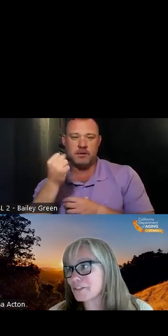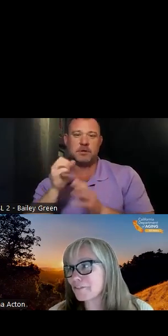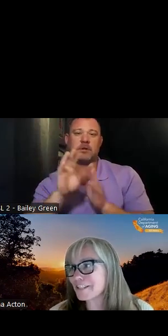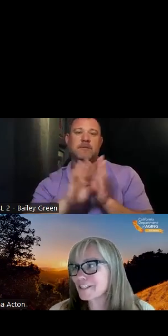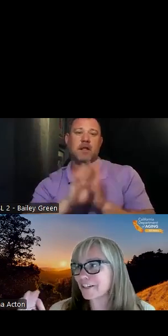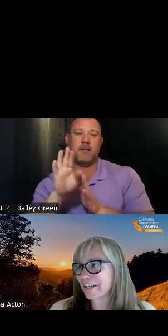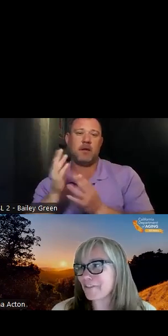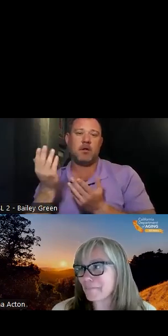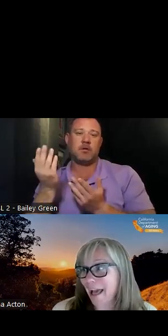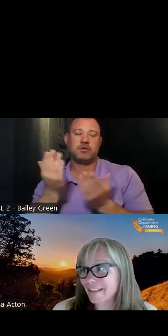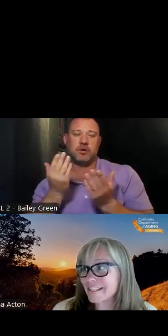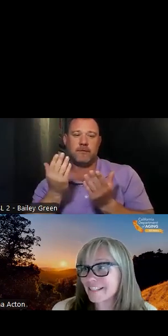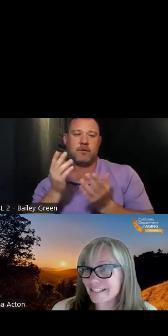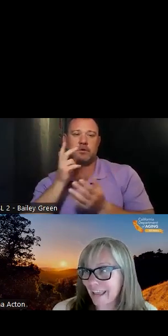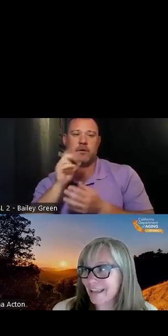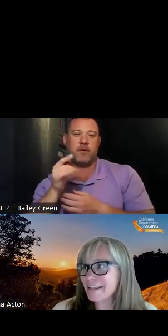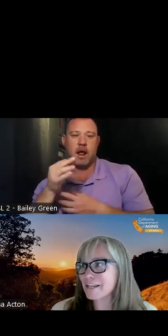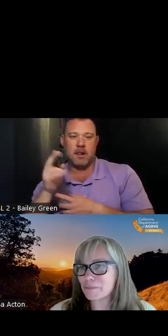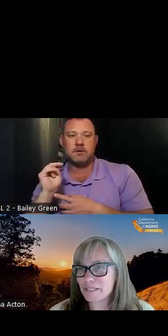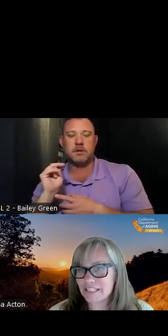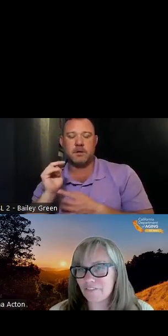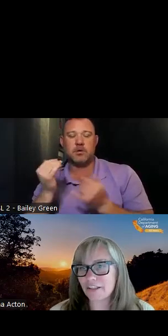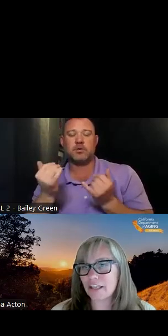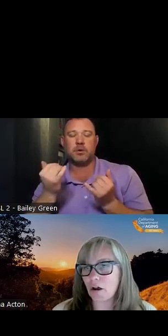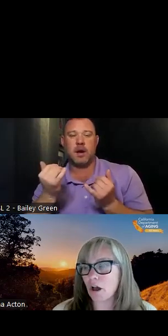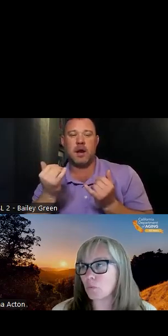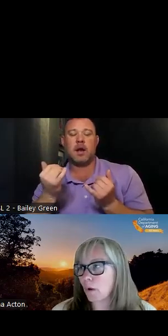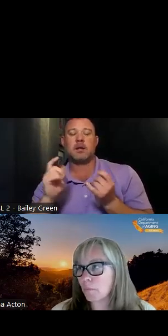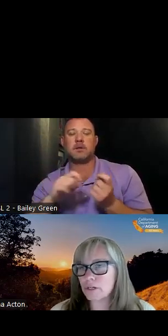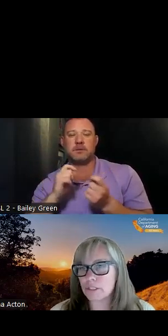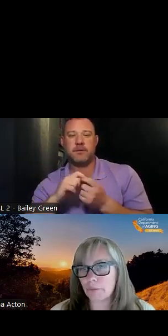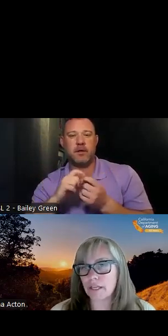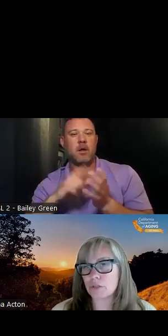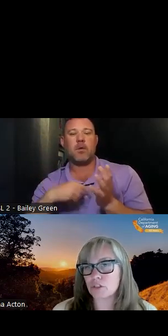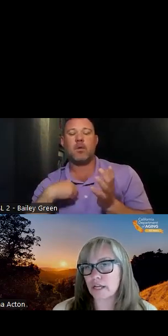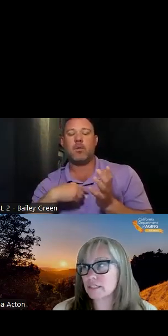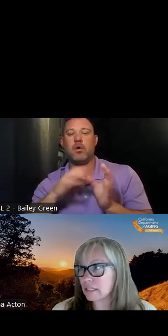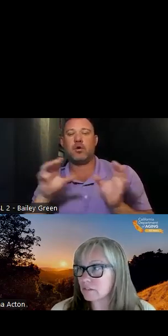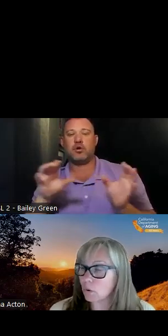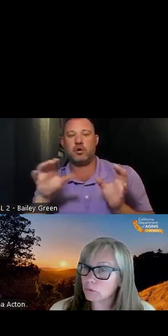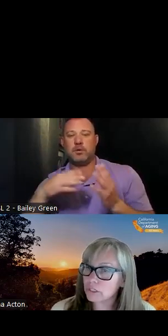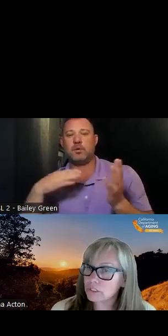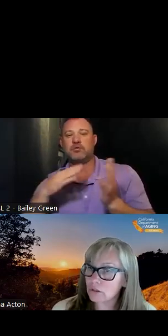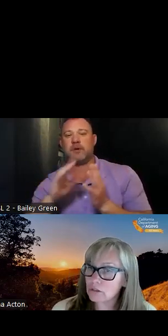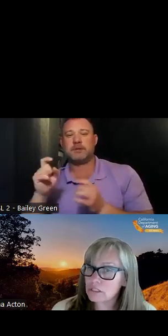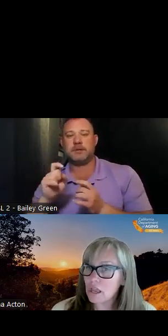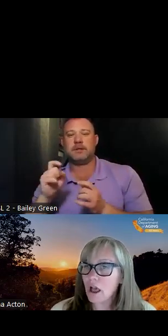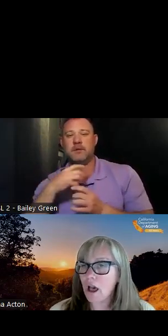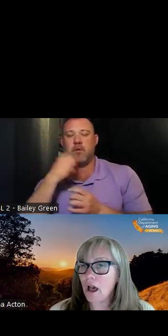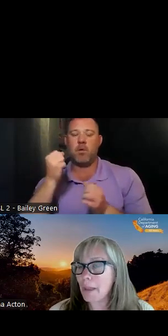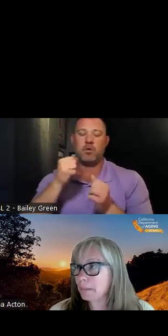Developmental Services. You're going to hear from Allison today specifically on what we're doing to address the needs of older